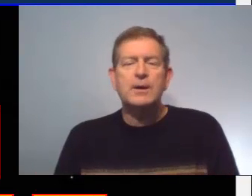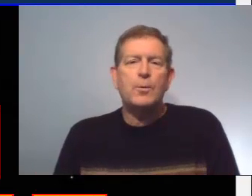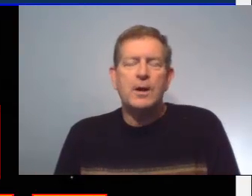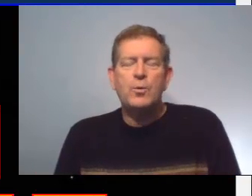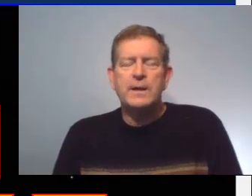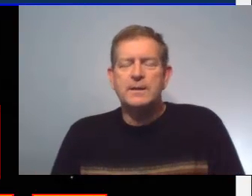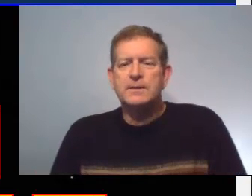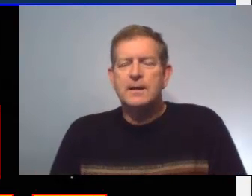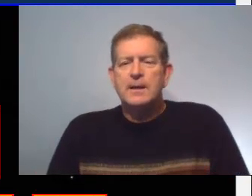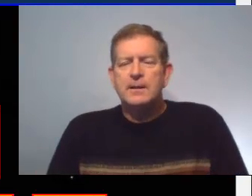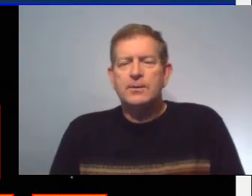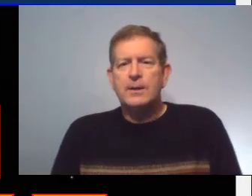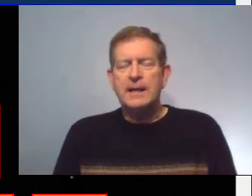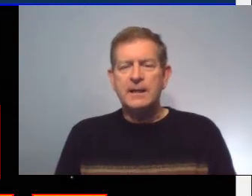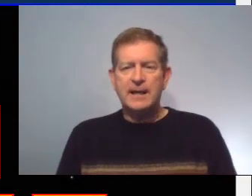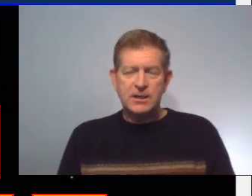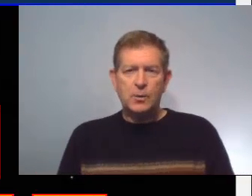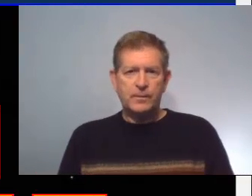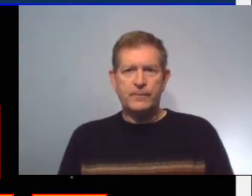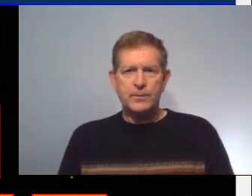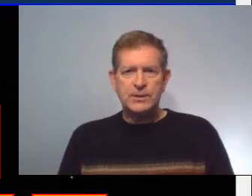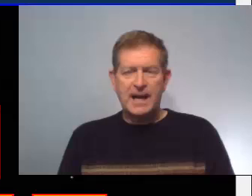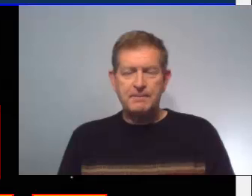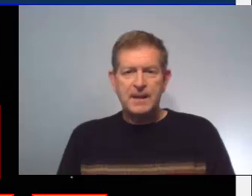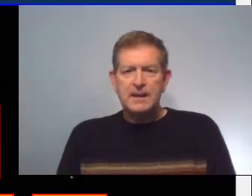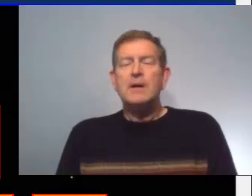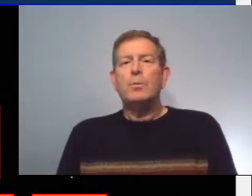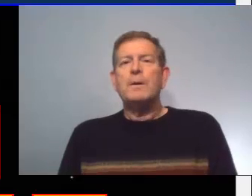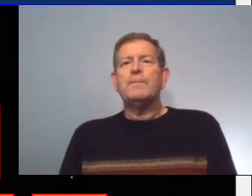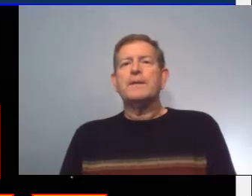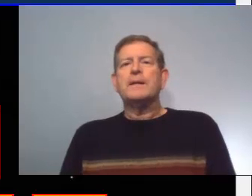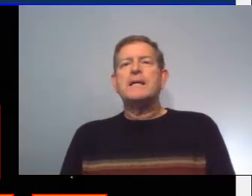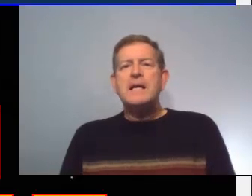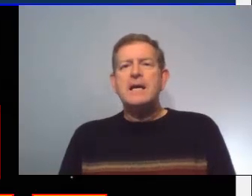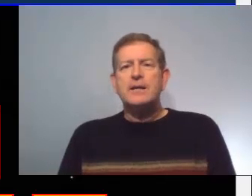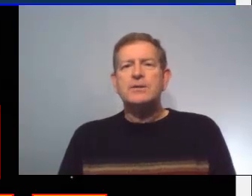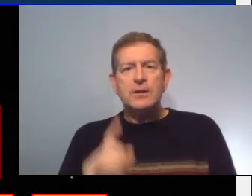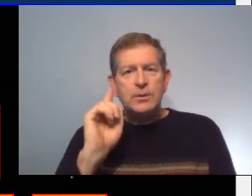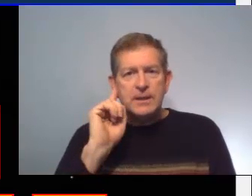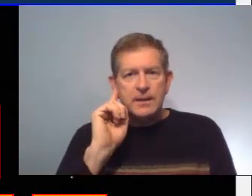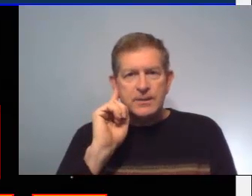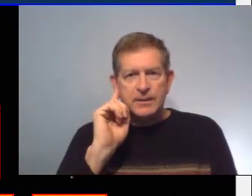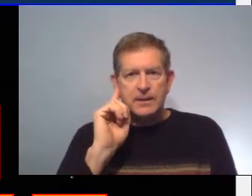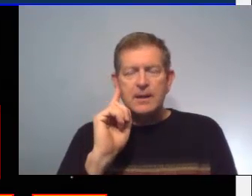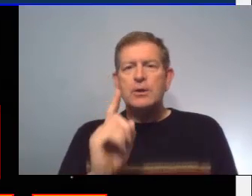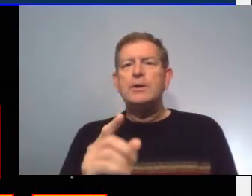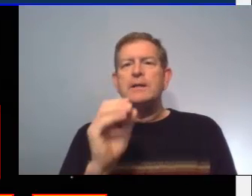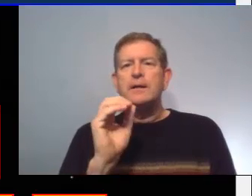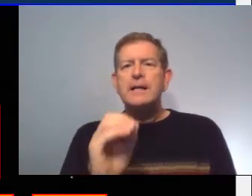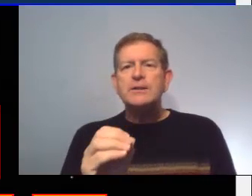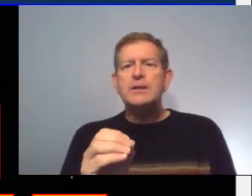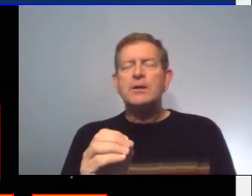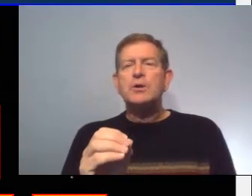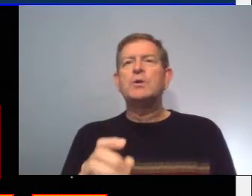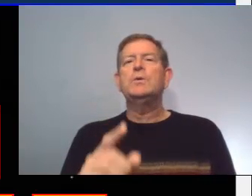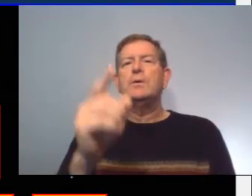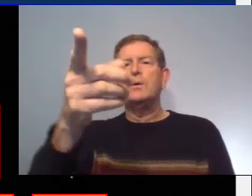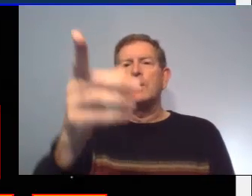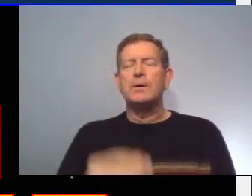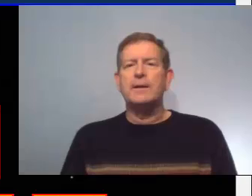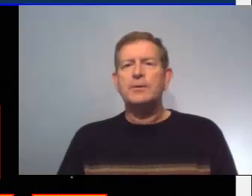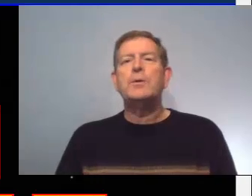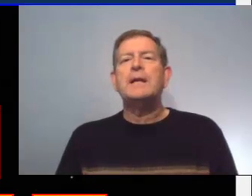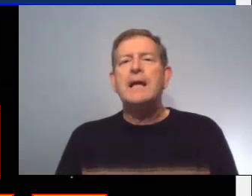stranger or acquaintance that they're getting to know for the first time. Well, the key is you need to listen. You need to listen